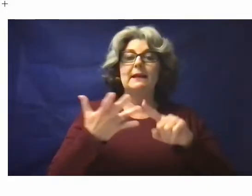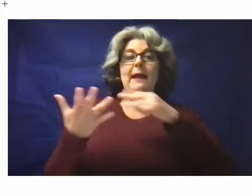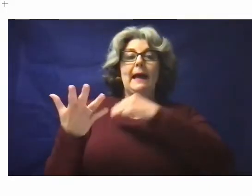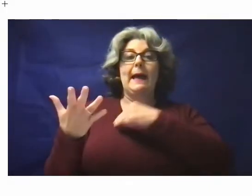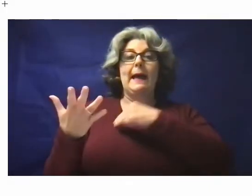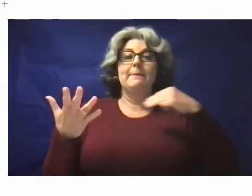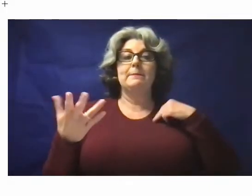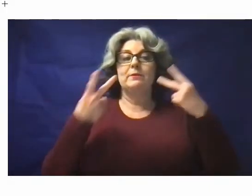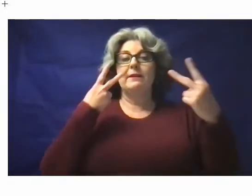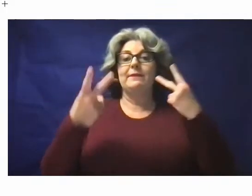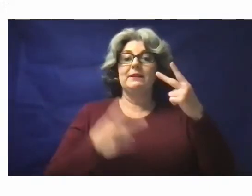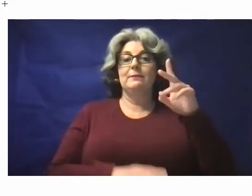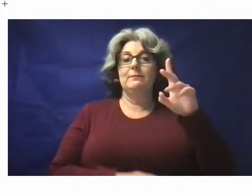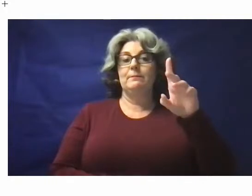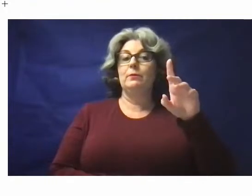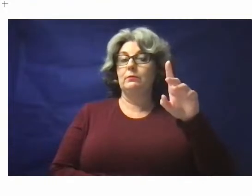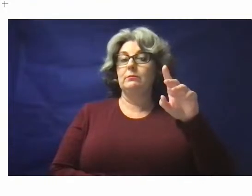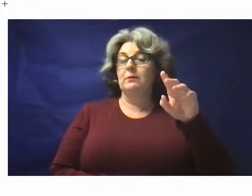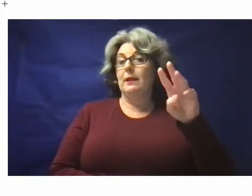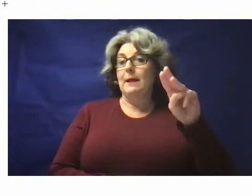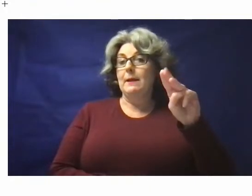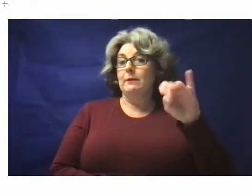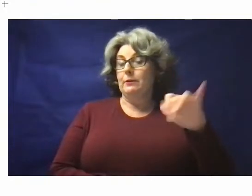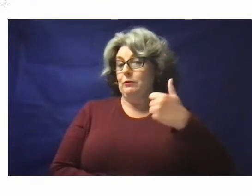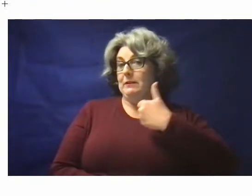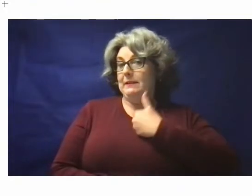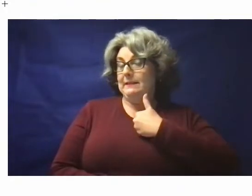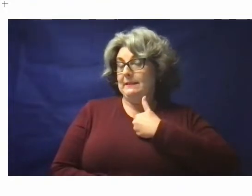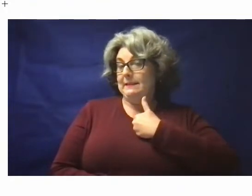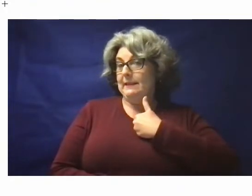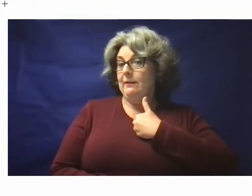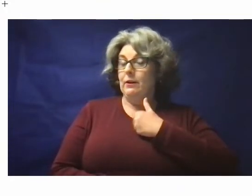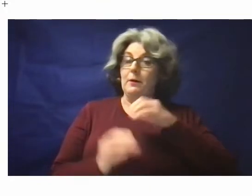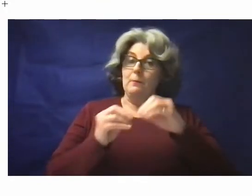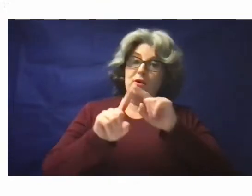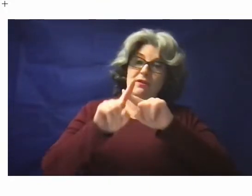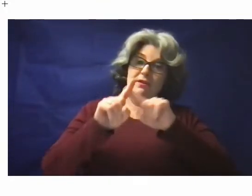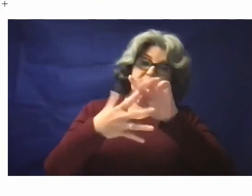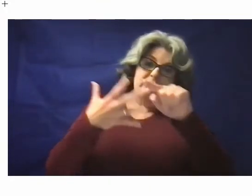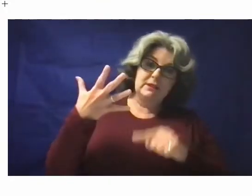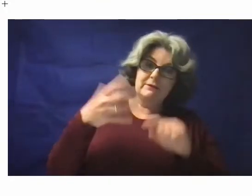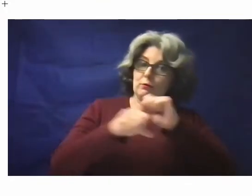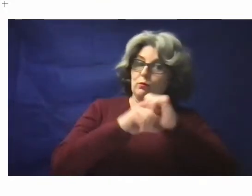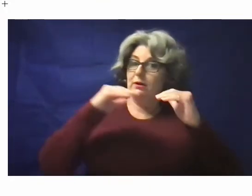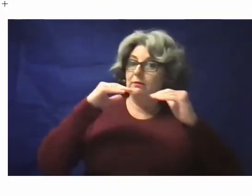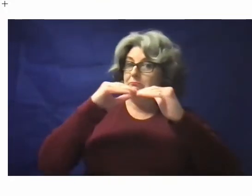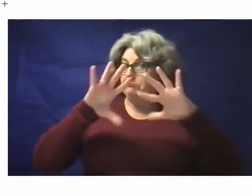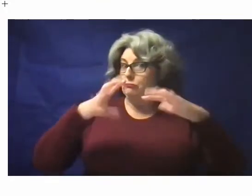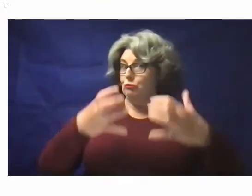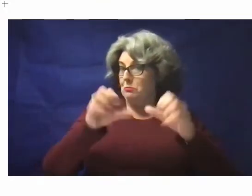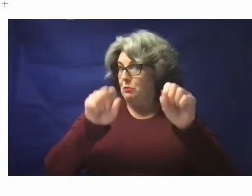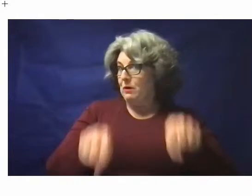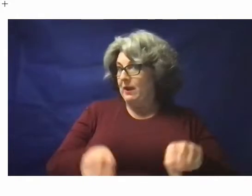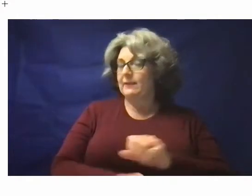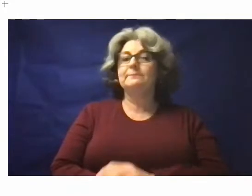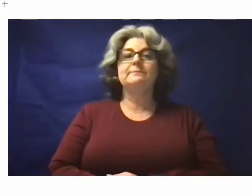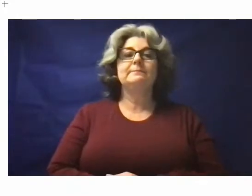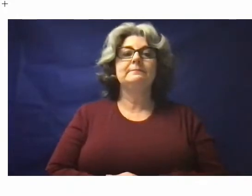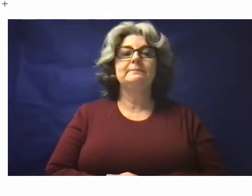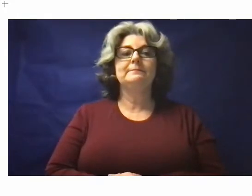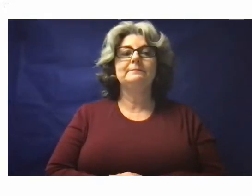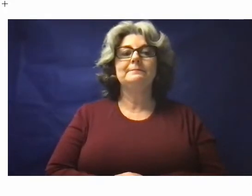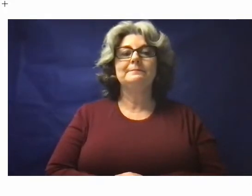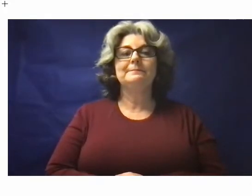minorities. So you may self-declare as belonging to more than one employment equity designated group.